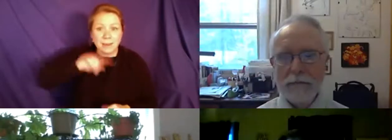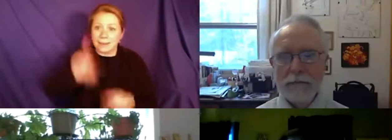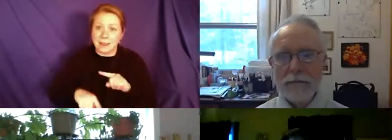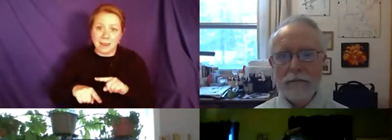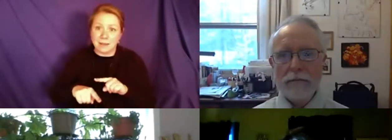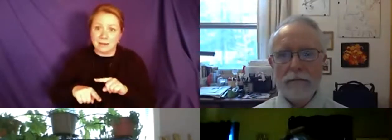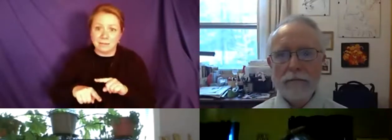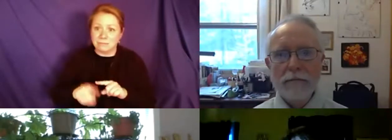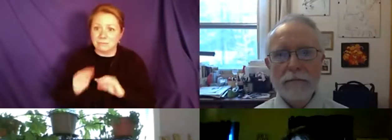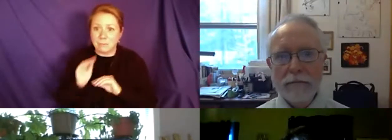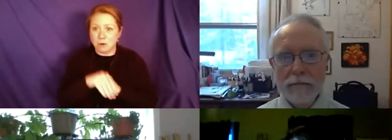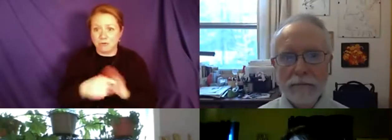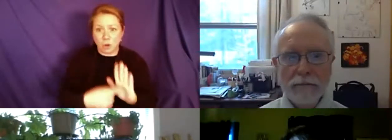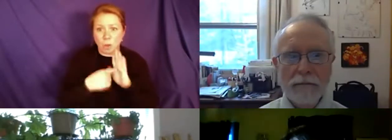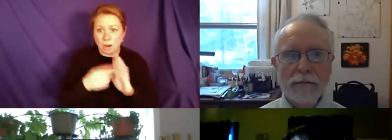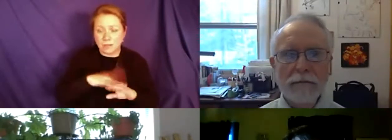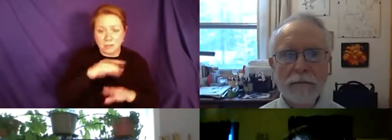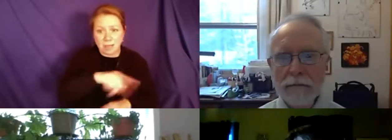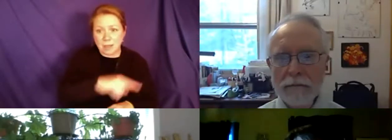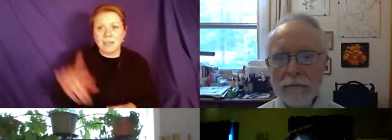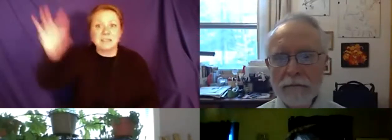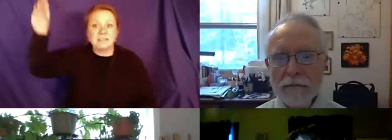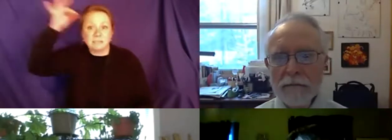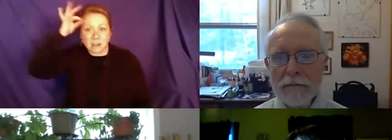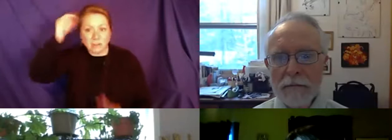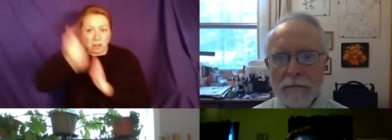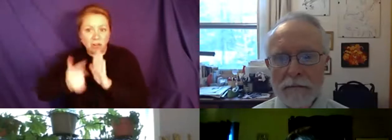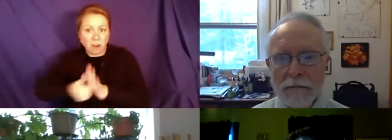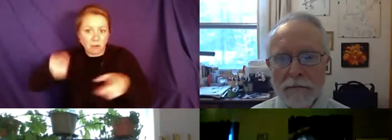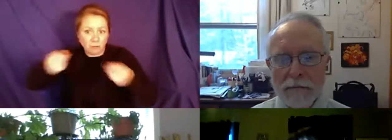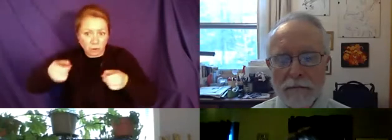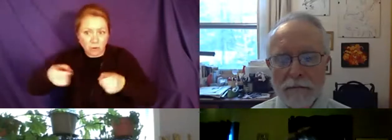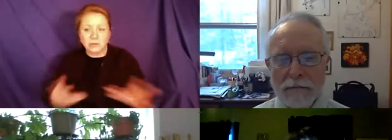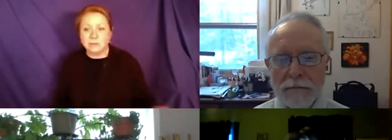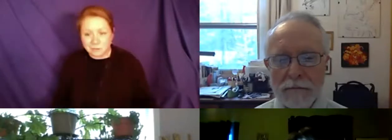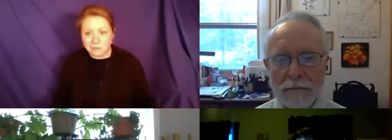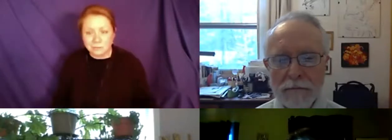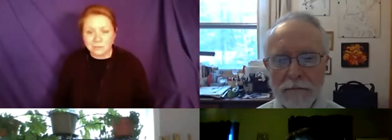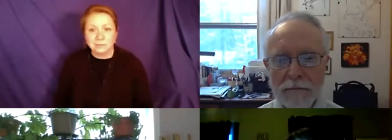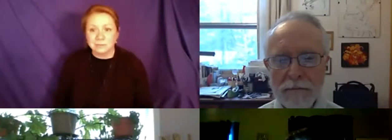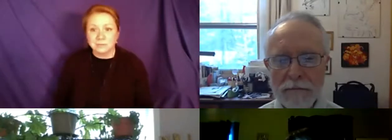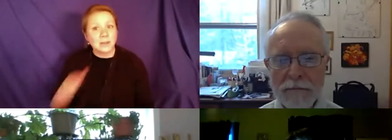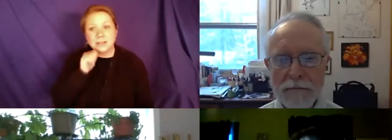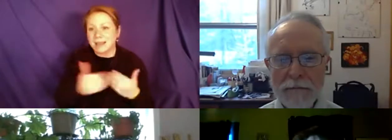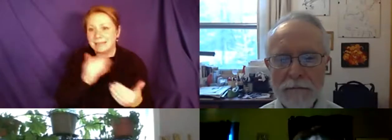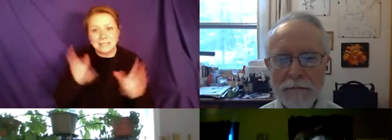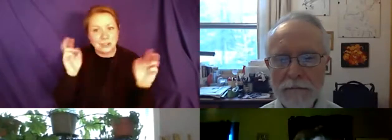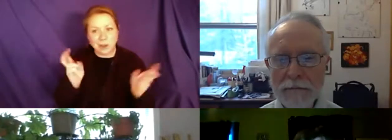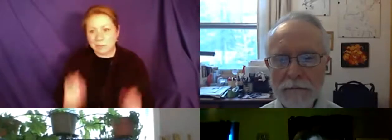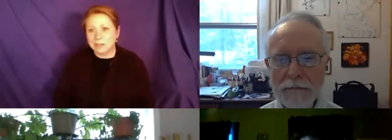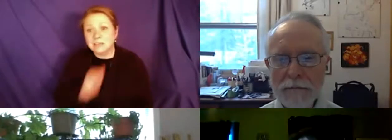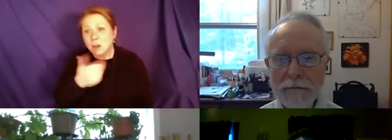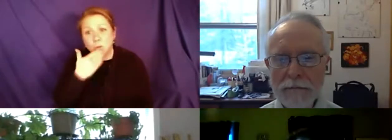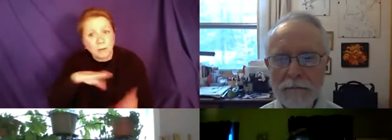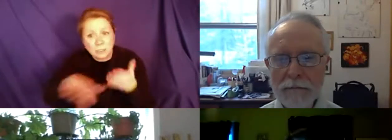any requirements on them. It's controlled by federal law if they're under ERISA. So it's not an easy topic. That's not a good